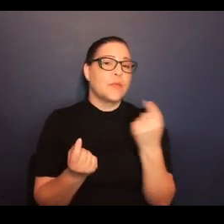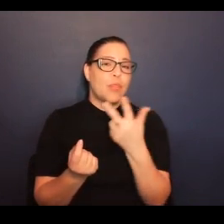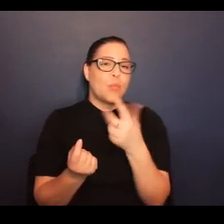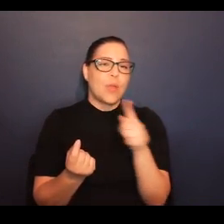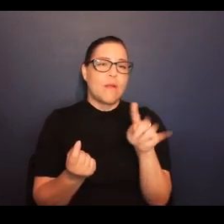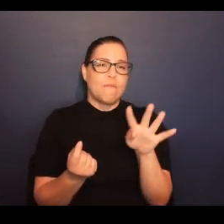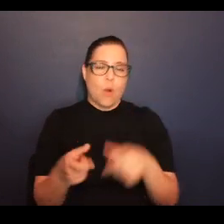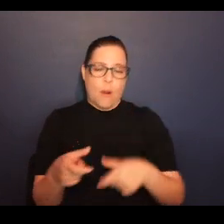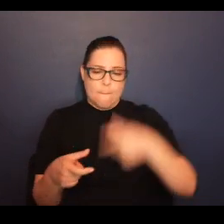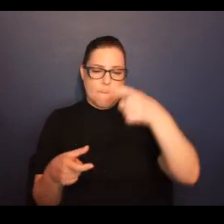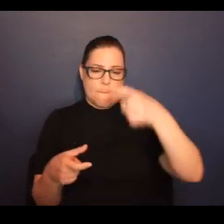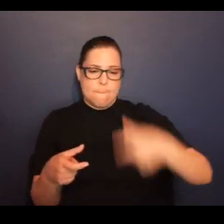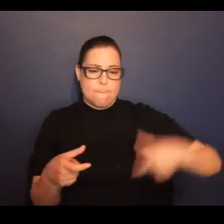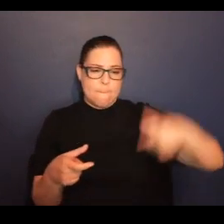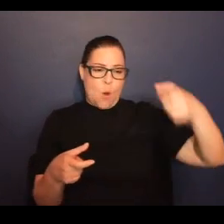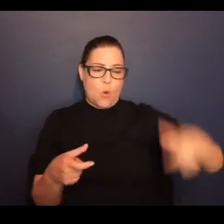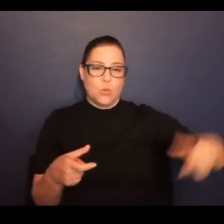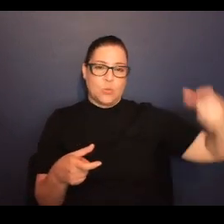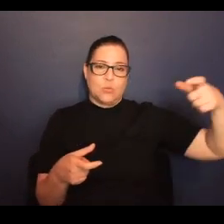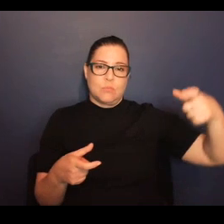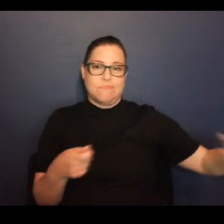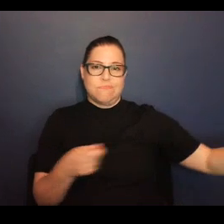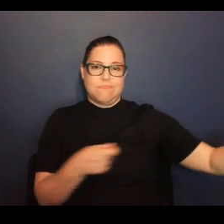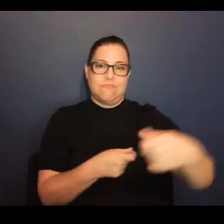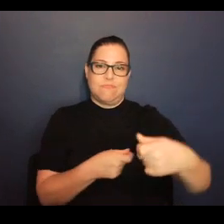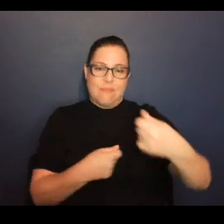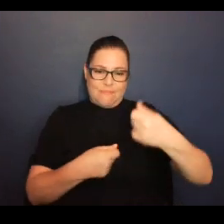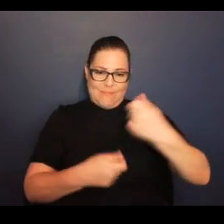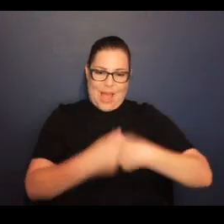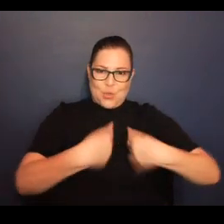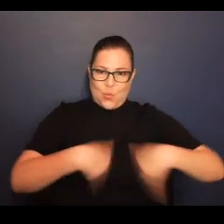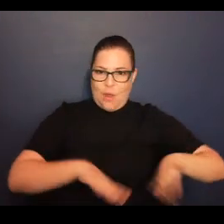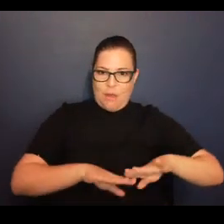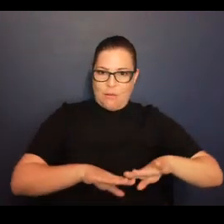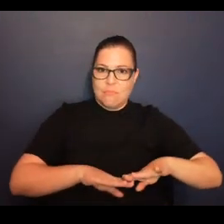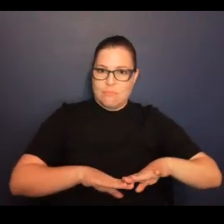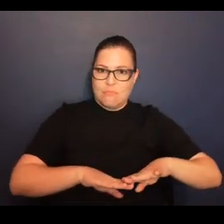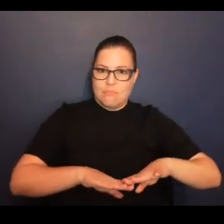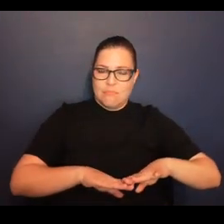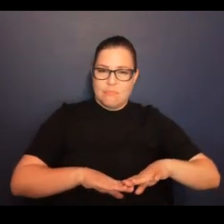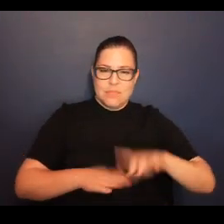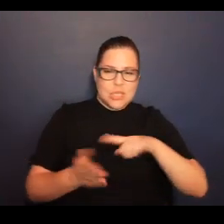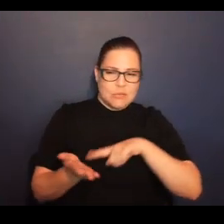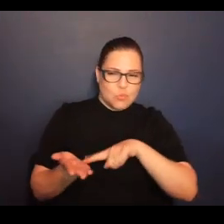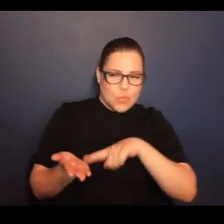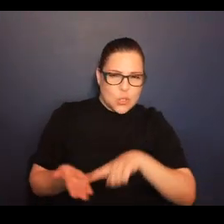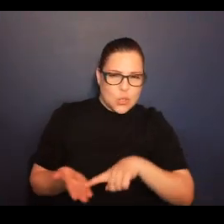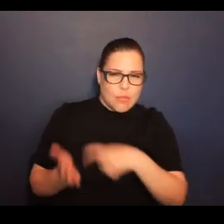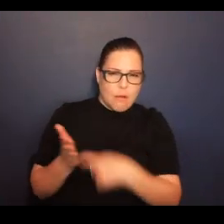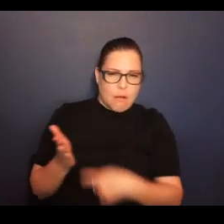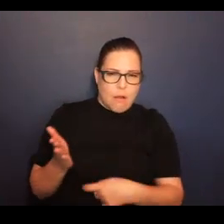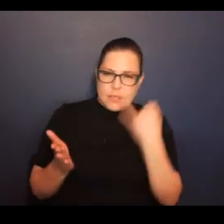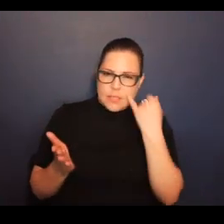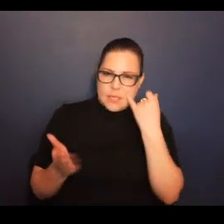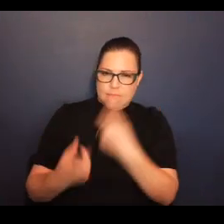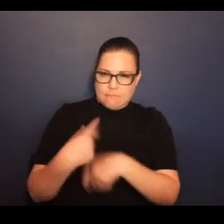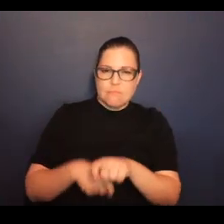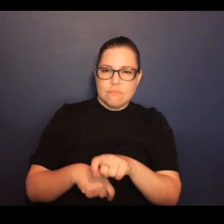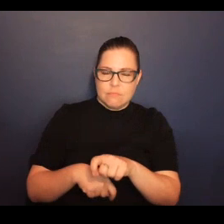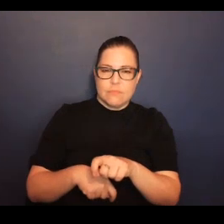there along the front of that project underground, and look at the cost of putting those poles for